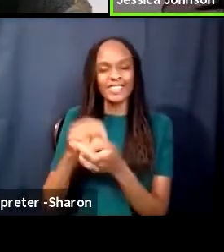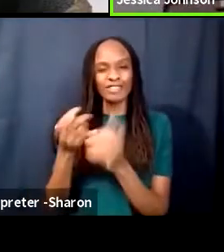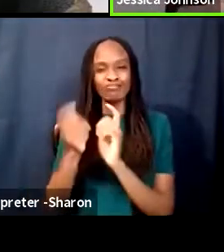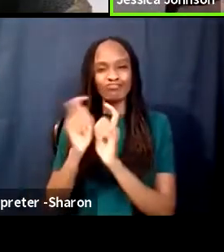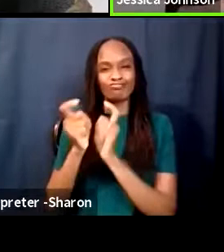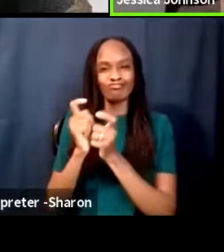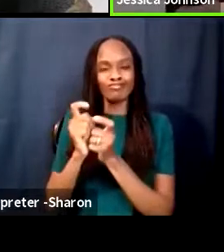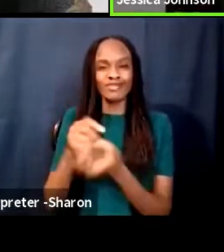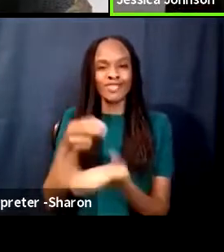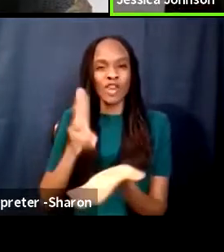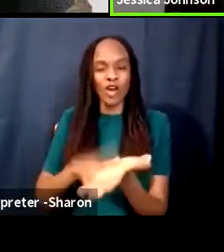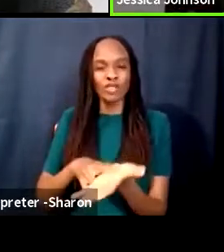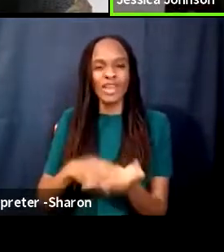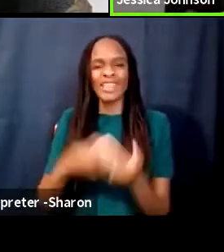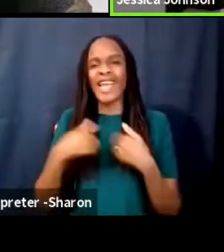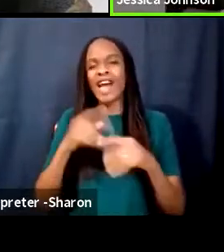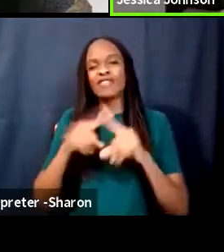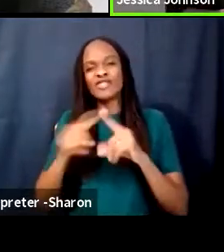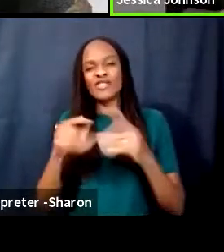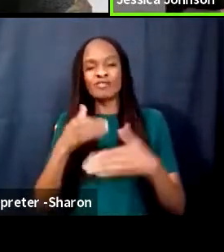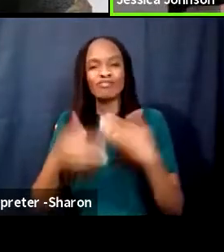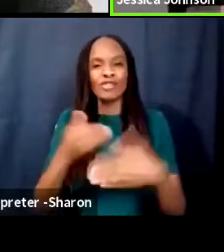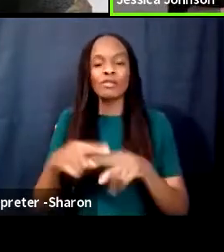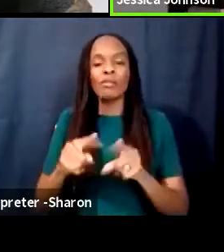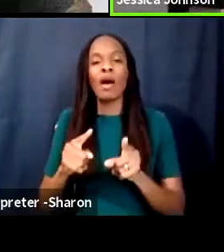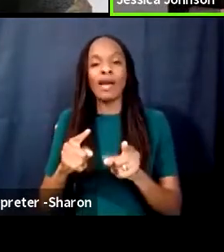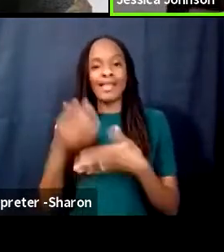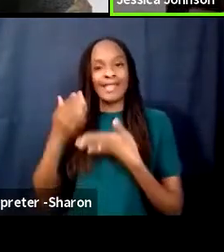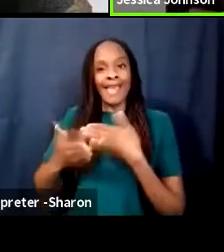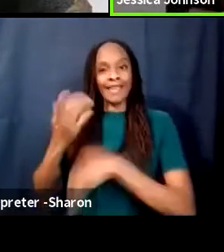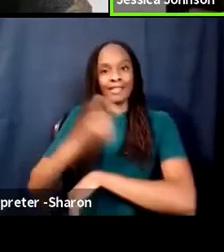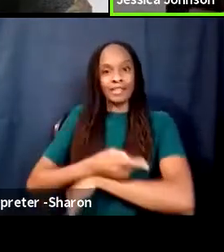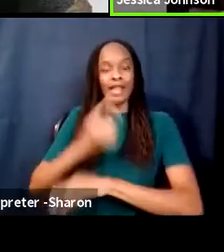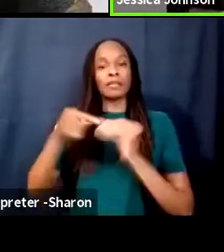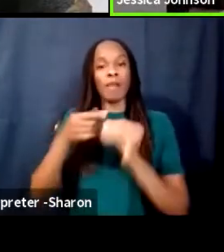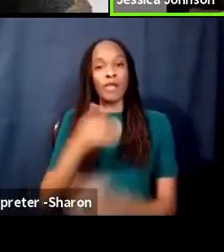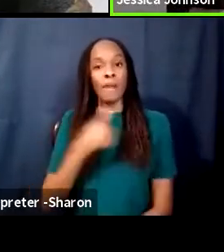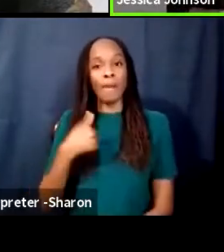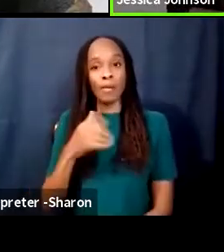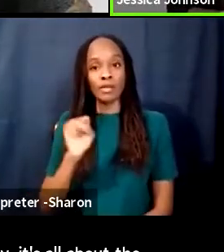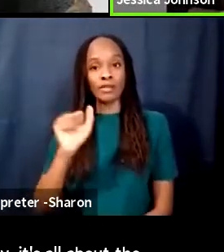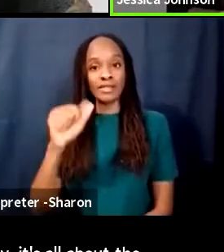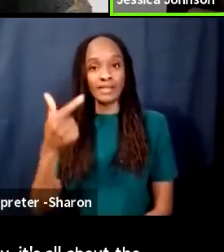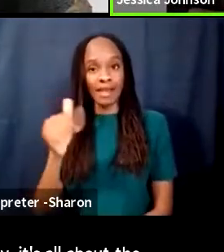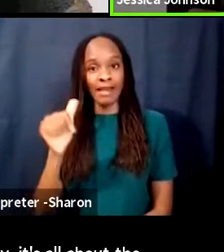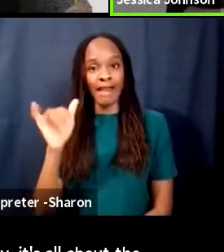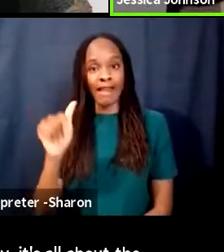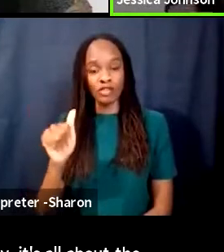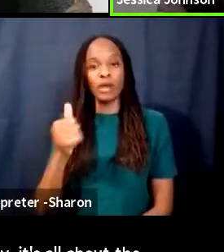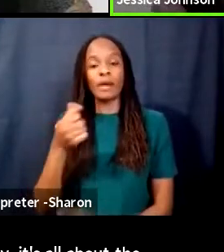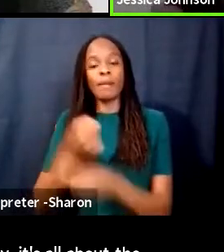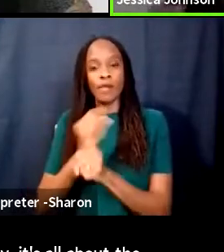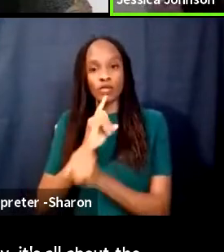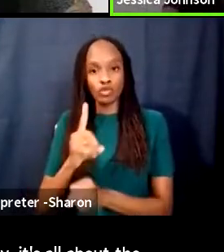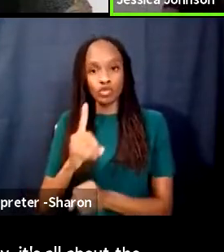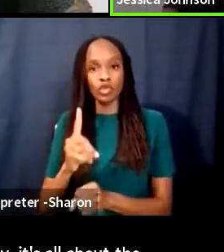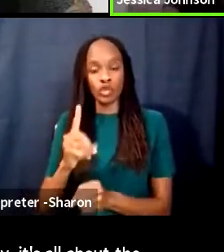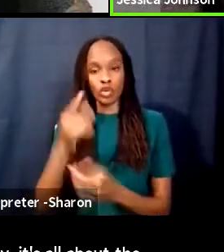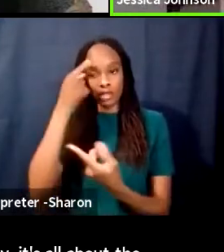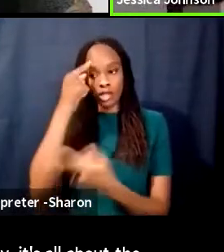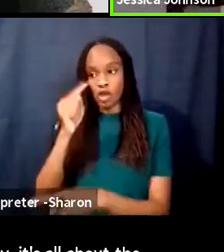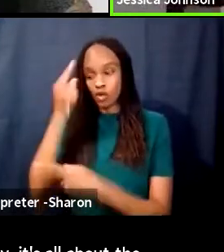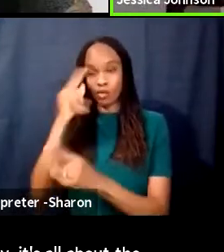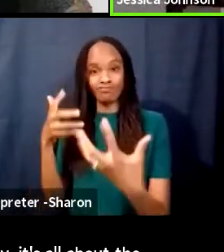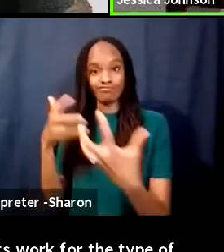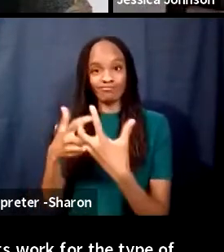different processes, but at the end of the day, it's all about the members of SAG-AFTRA making sure that the agreements work for the type of work that they're going to be